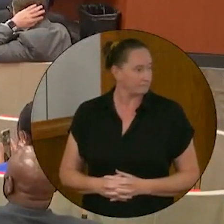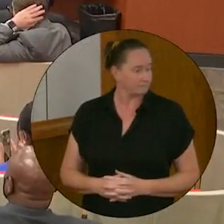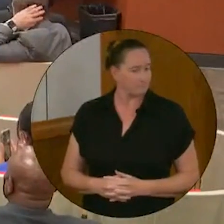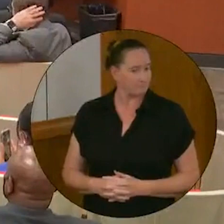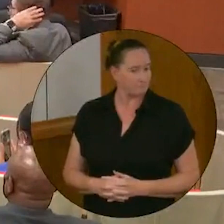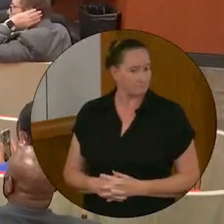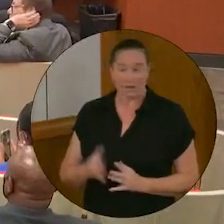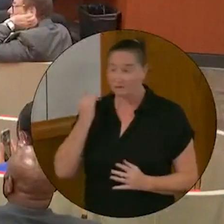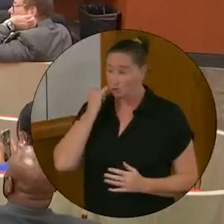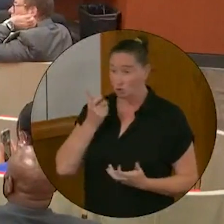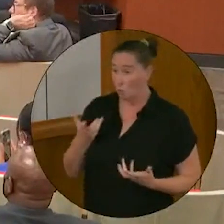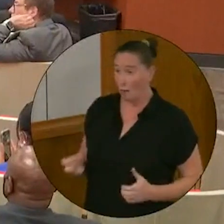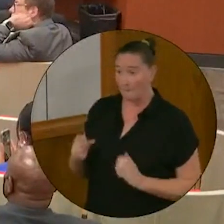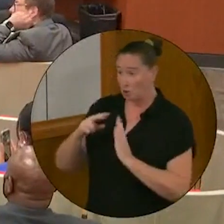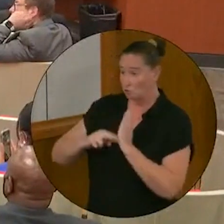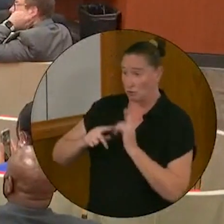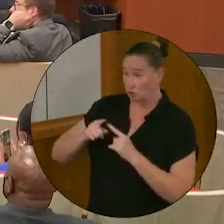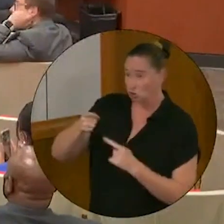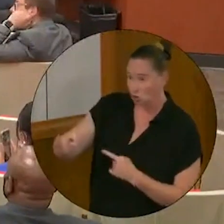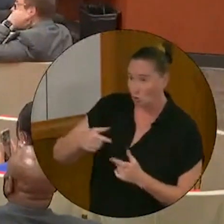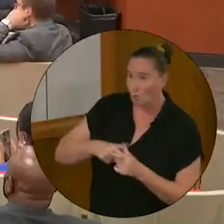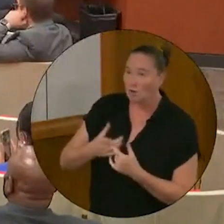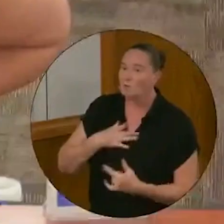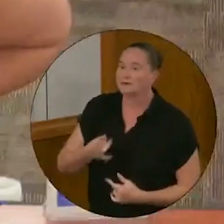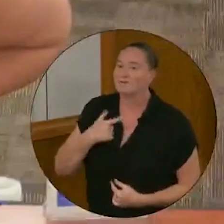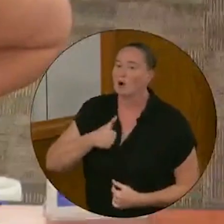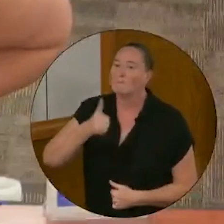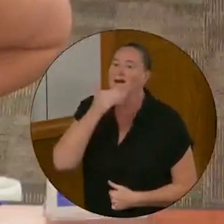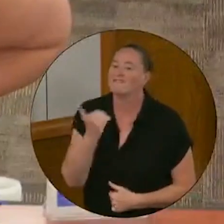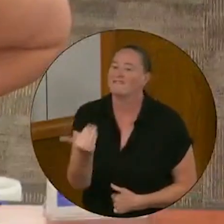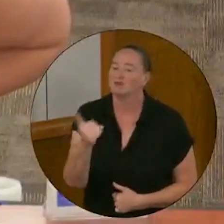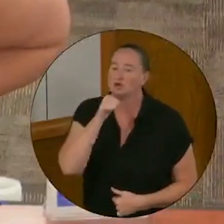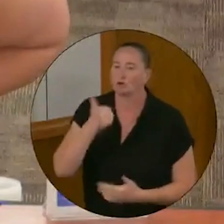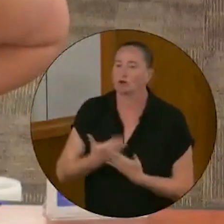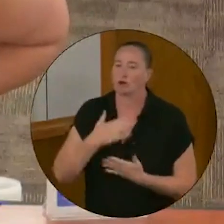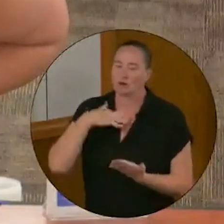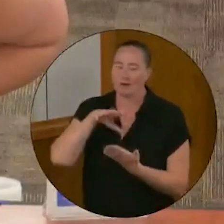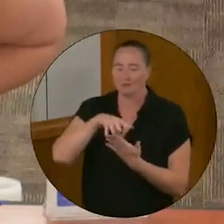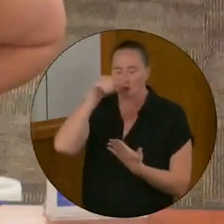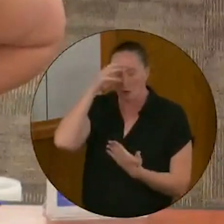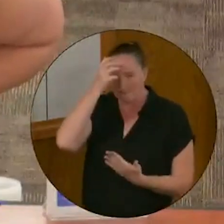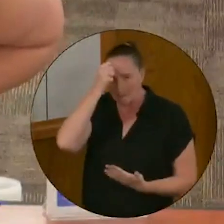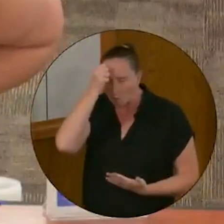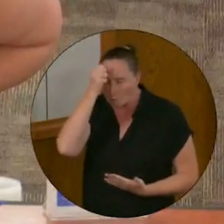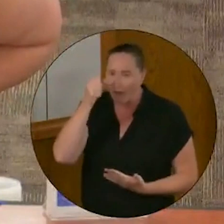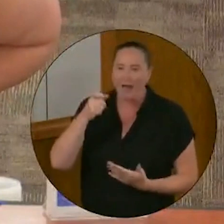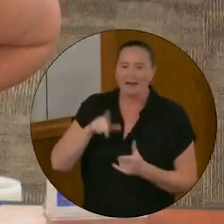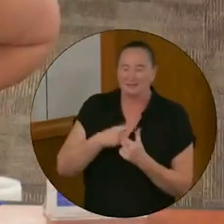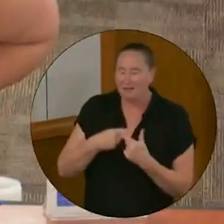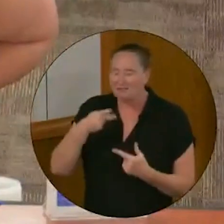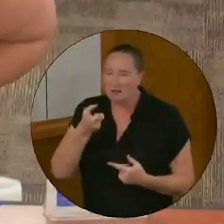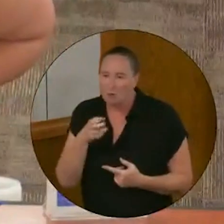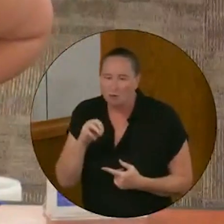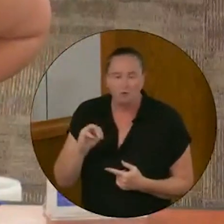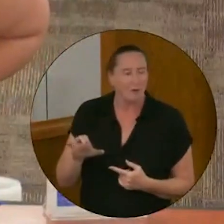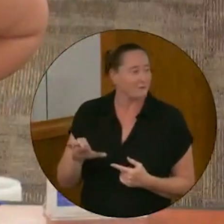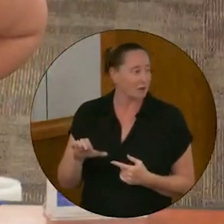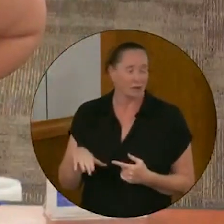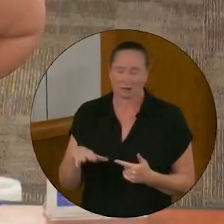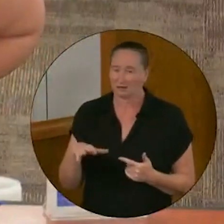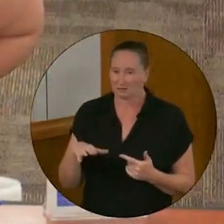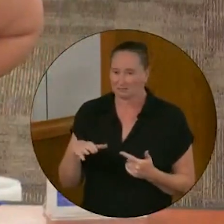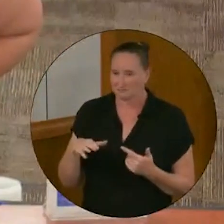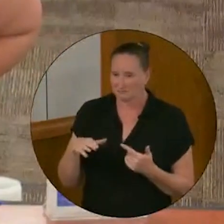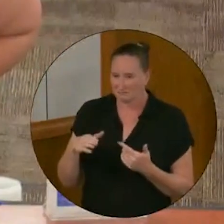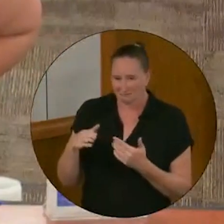If you don't want me to read it to you, what was that like for my 15-year-old daughter to have to memorize pornographic material